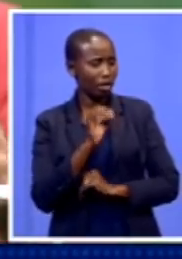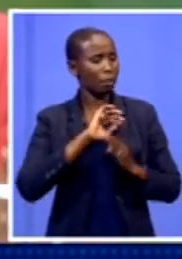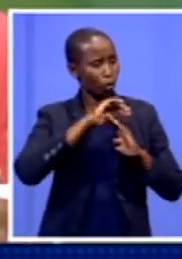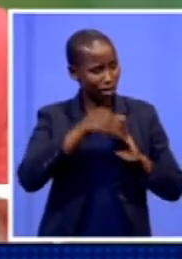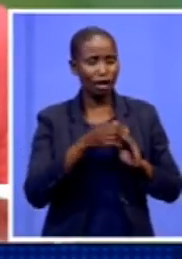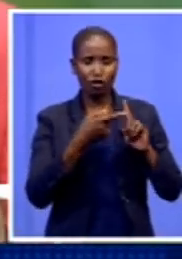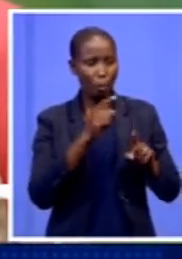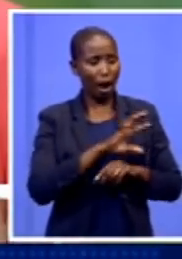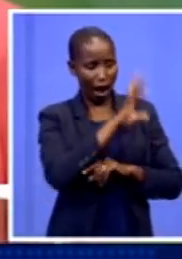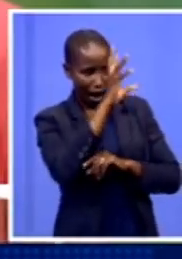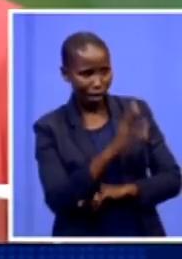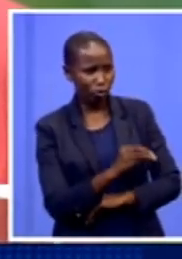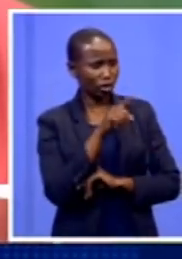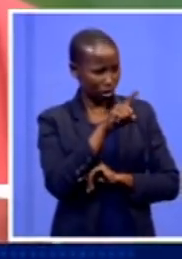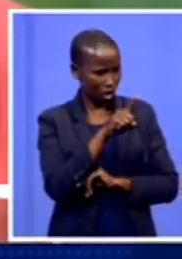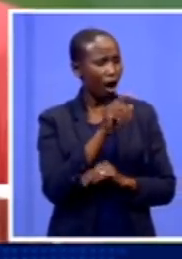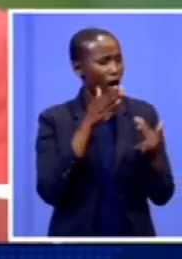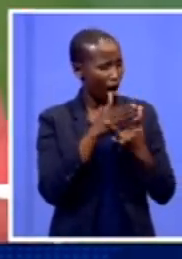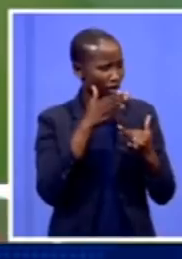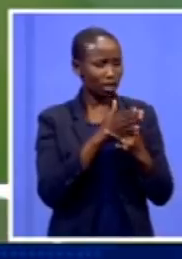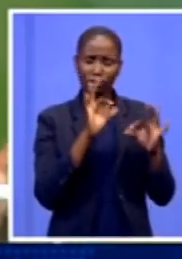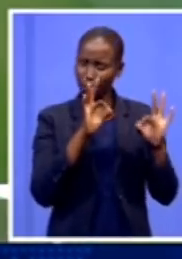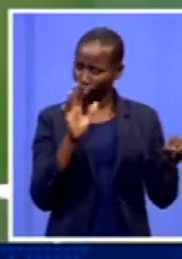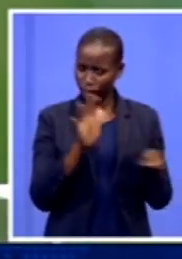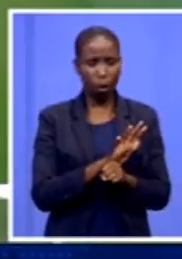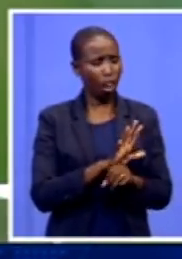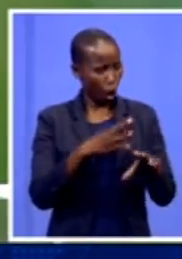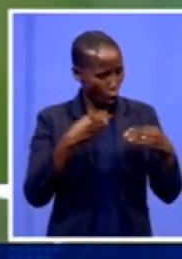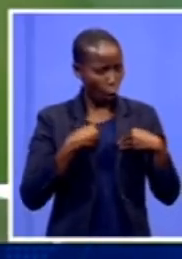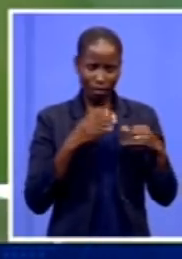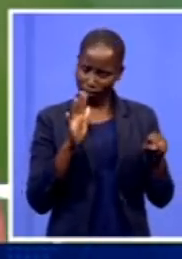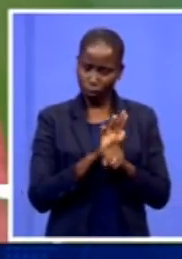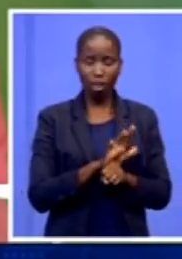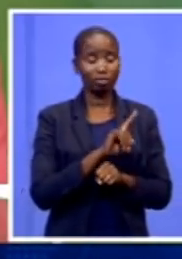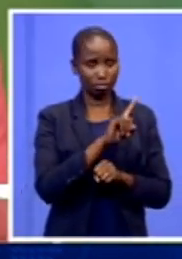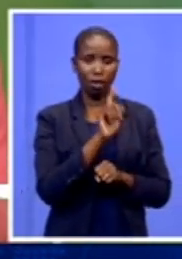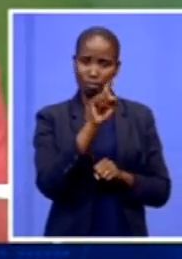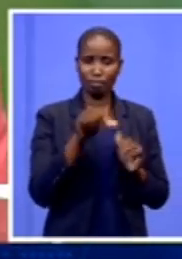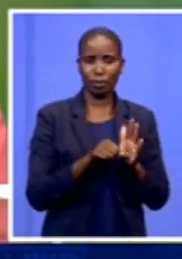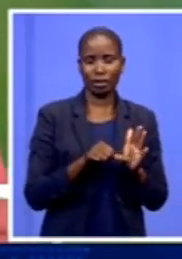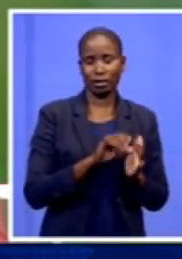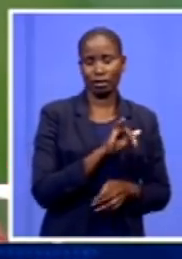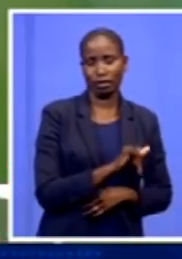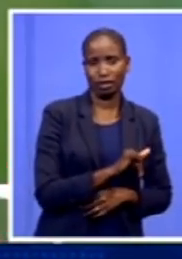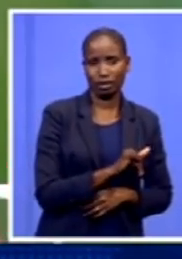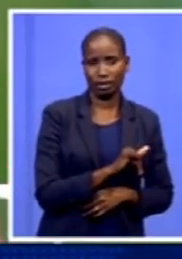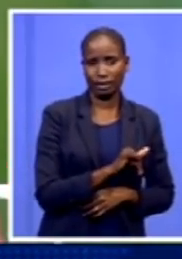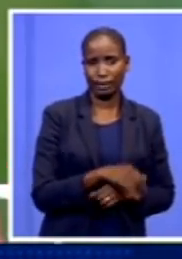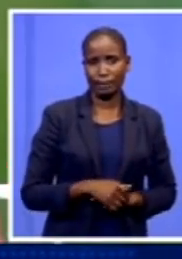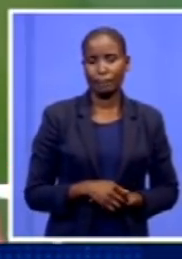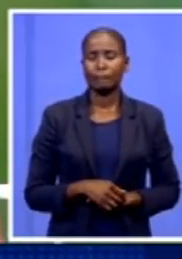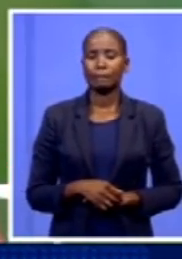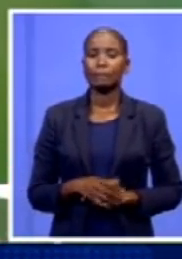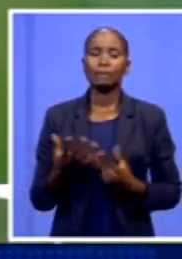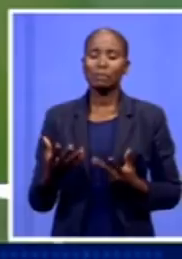full ownership. This is so important, of the technology and then the goods that come from that. So many thanks for that. It